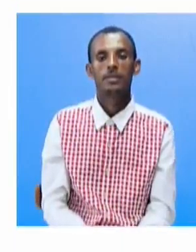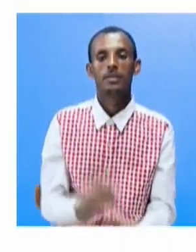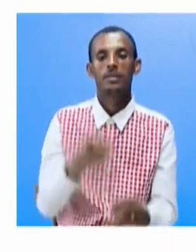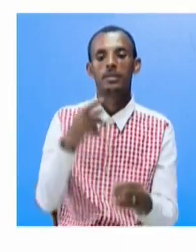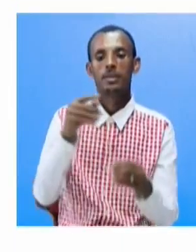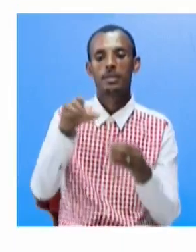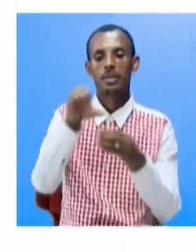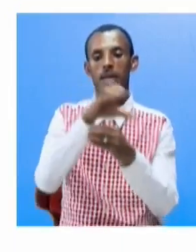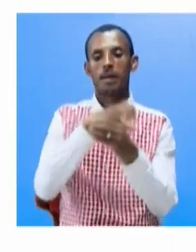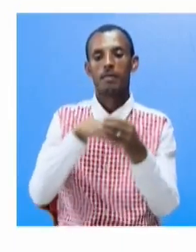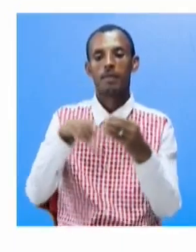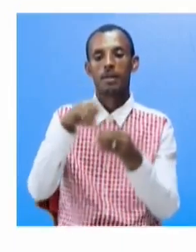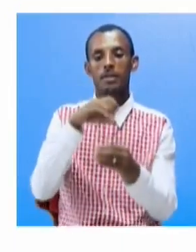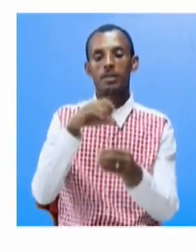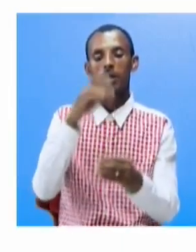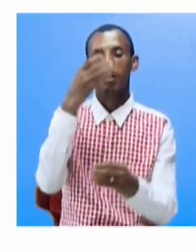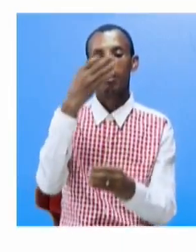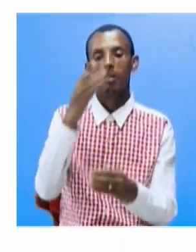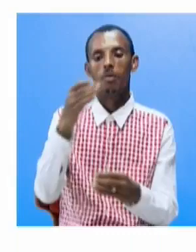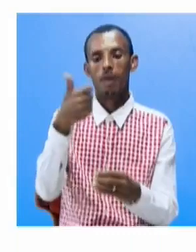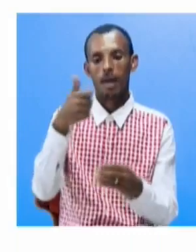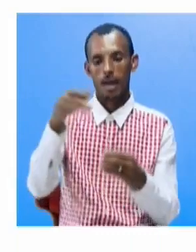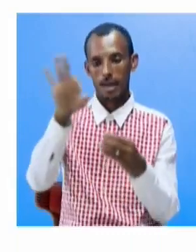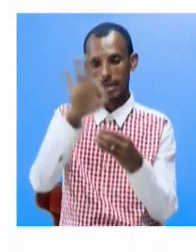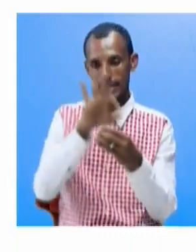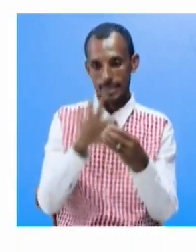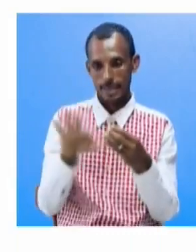of a circle